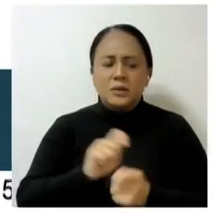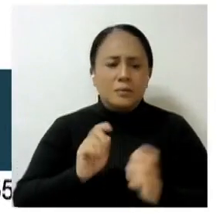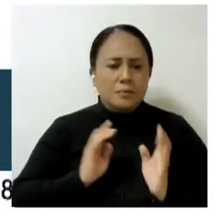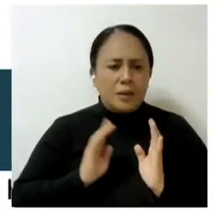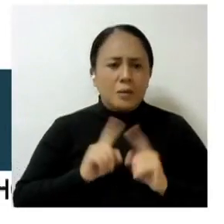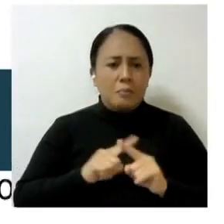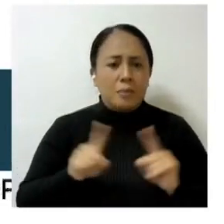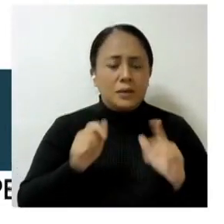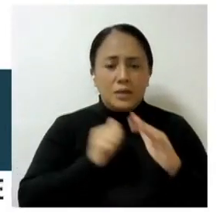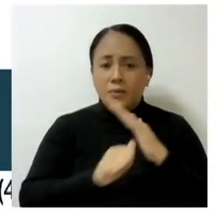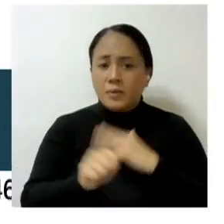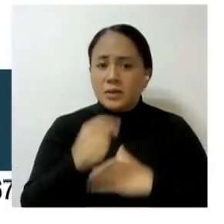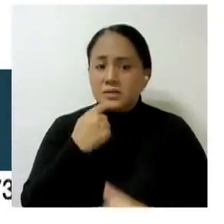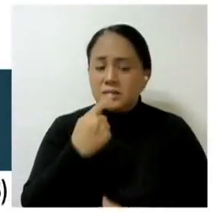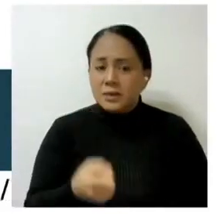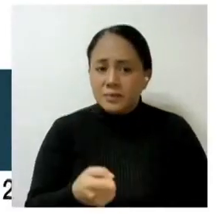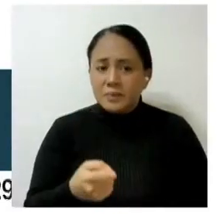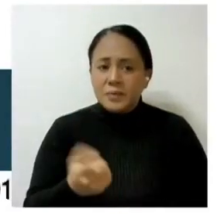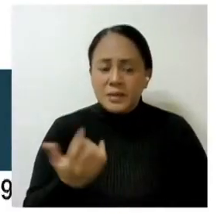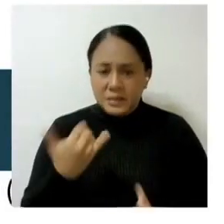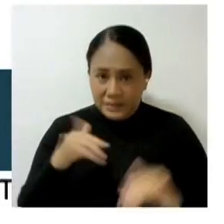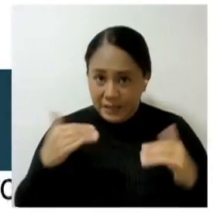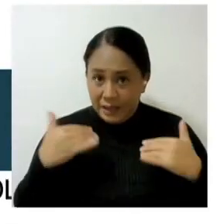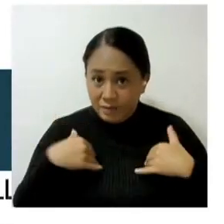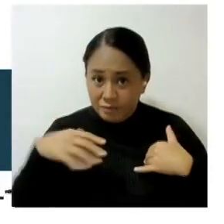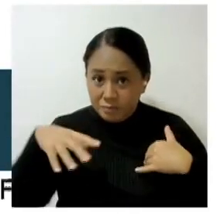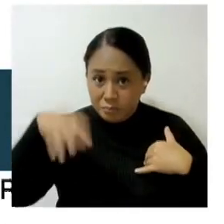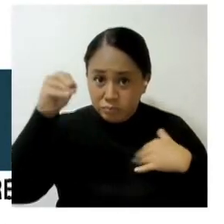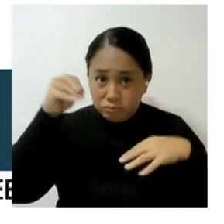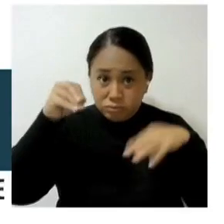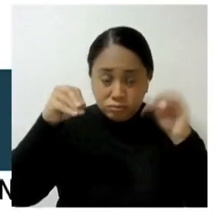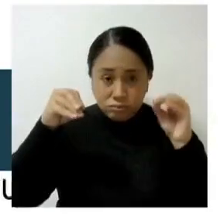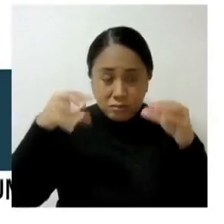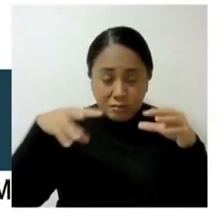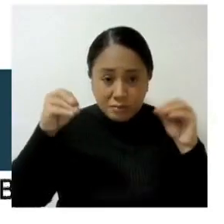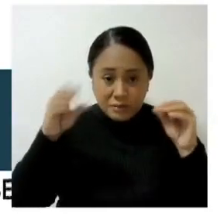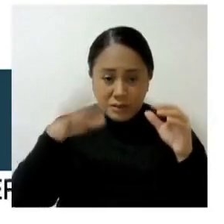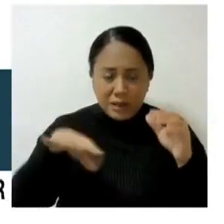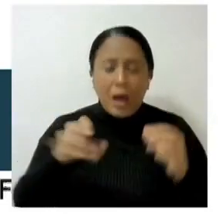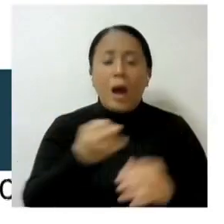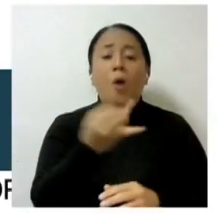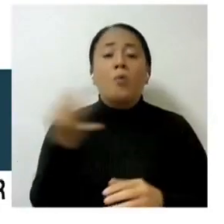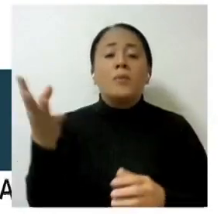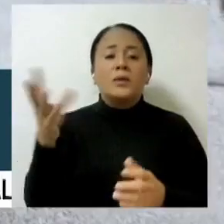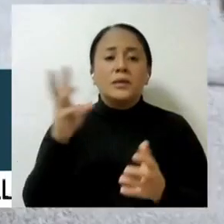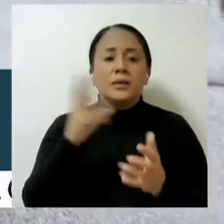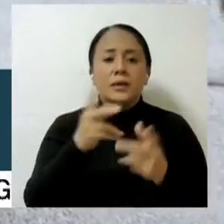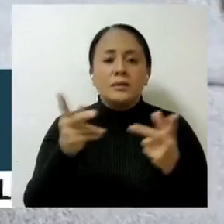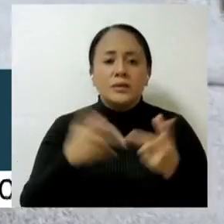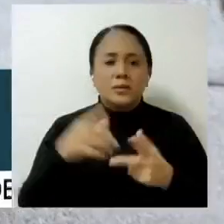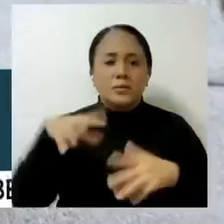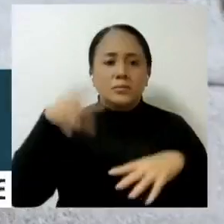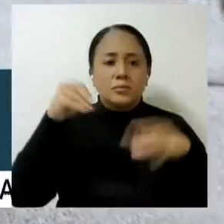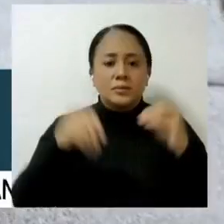lot of areas without power. How many areas do we are we talking about here?